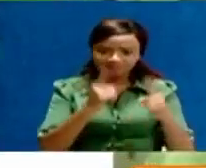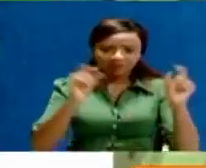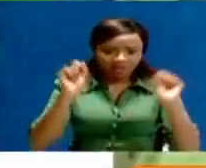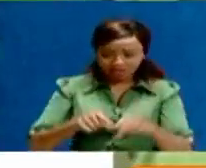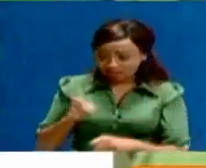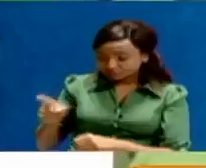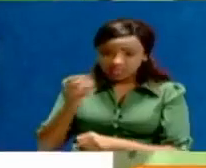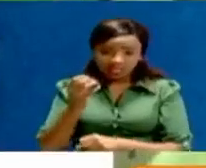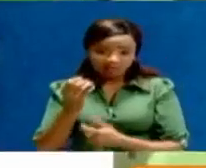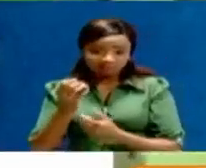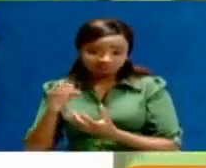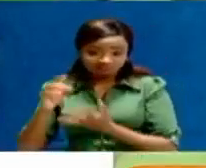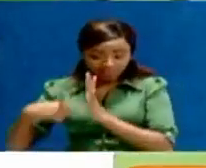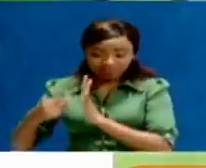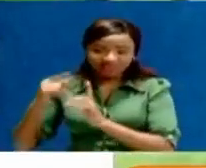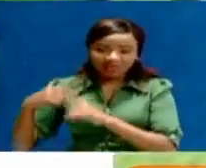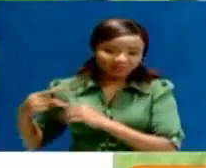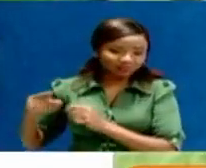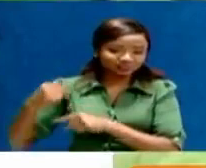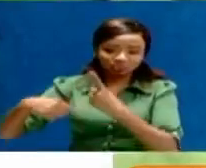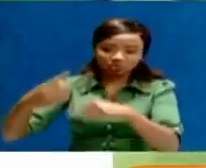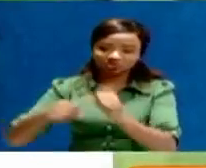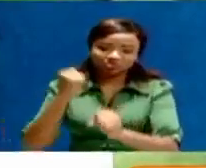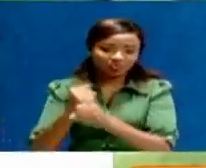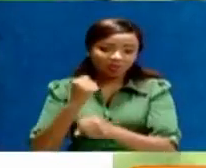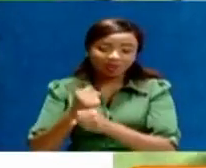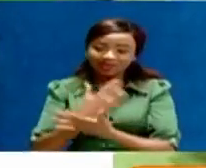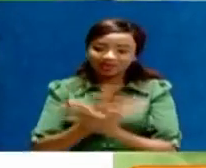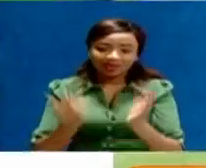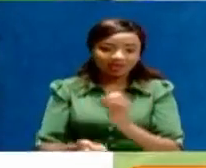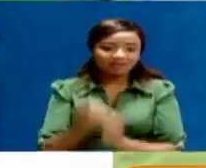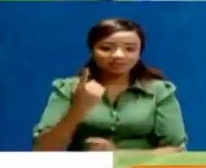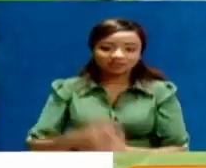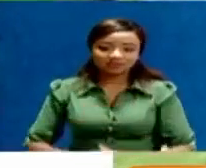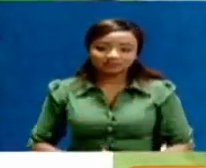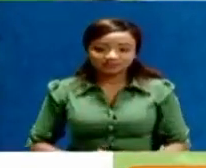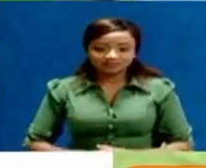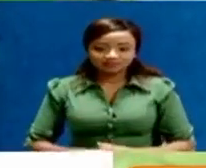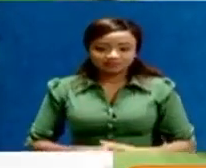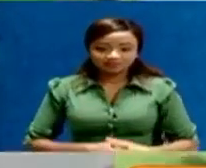horticulture is the only industry that will always remain resilient in the case of any emergency.